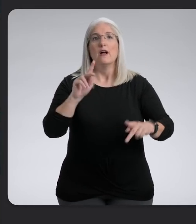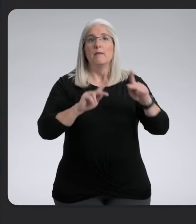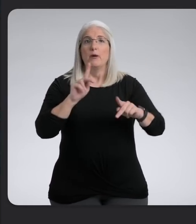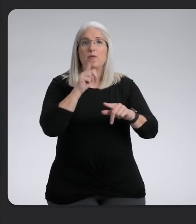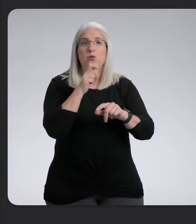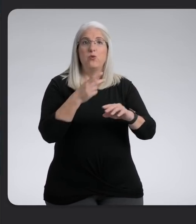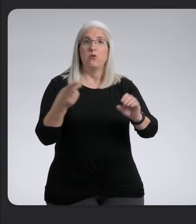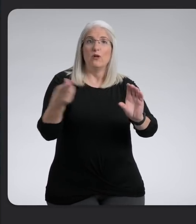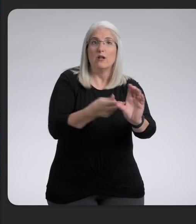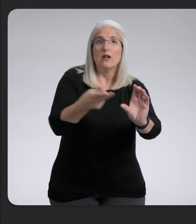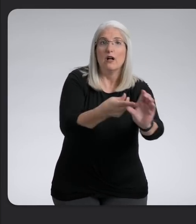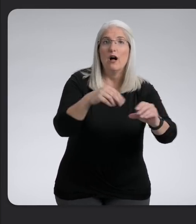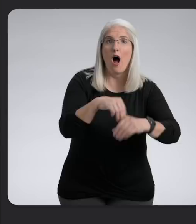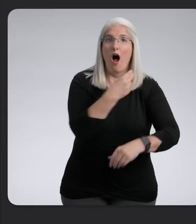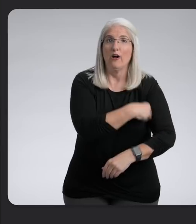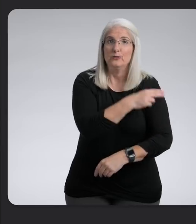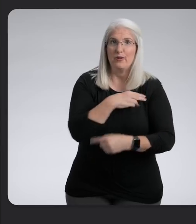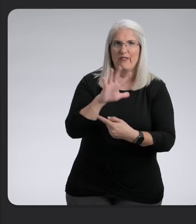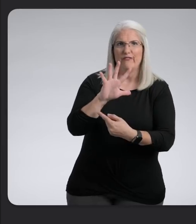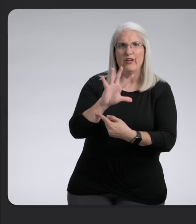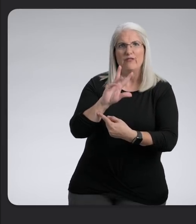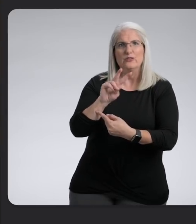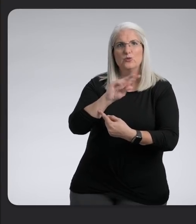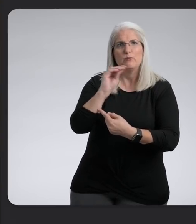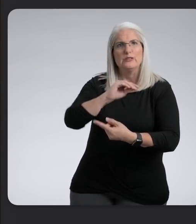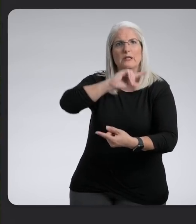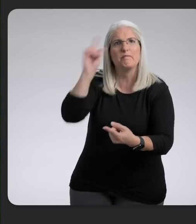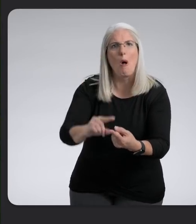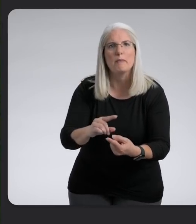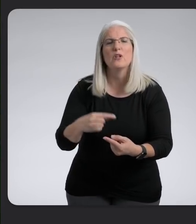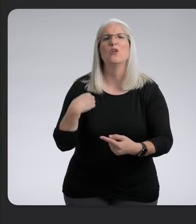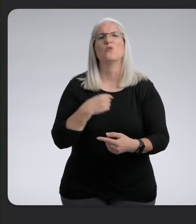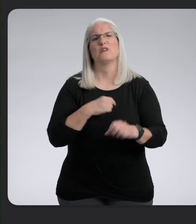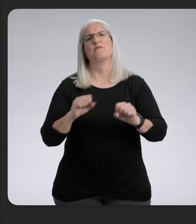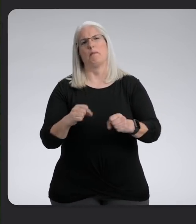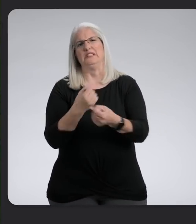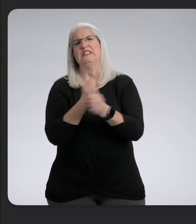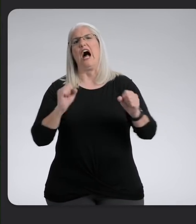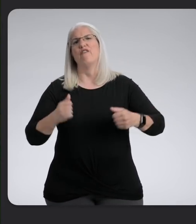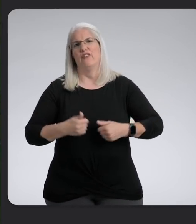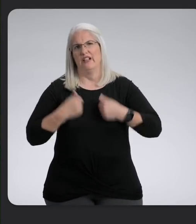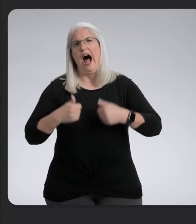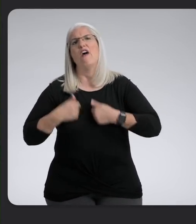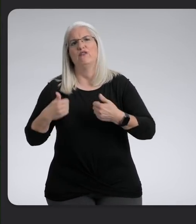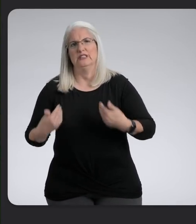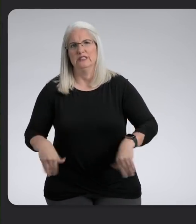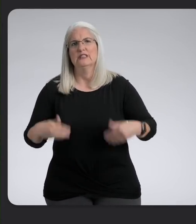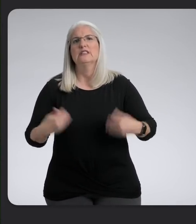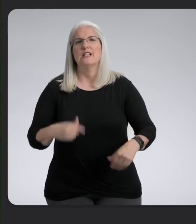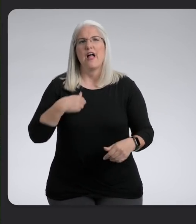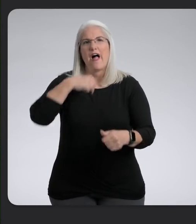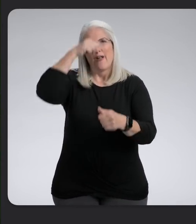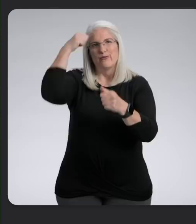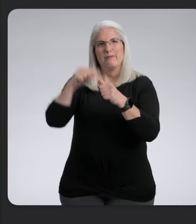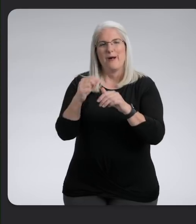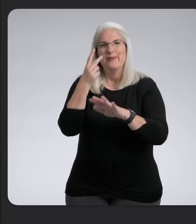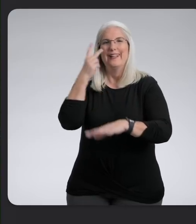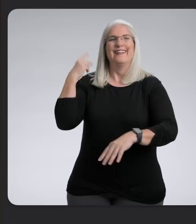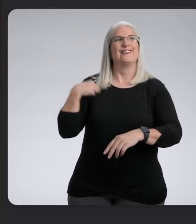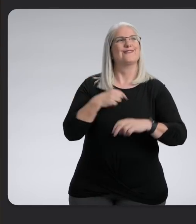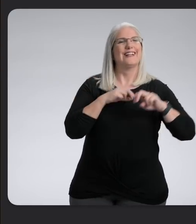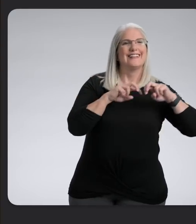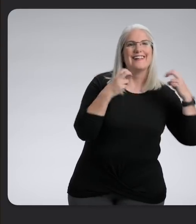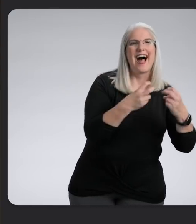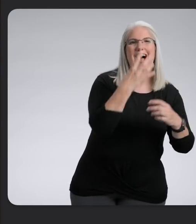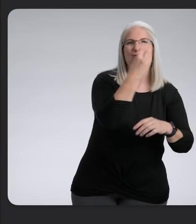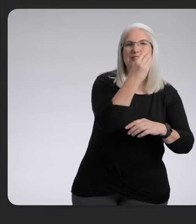by 52% and likely saved a lot of lives. I remember we were just sitting outside, beautiful Cupertino weather, and it was just one of those moments